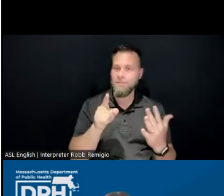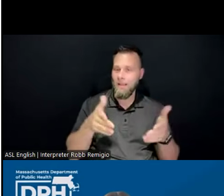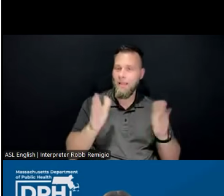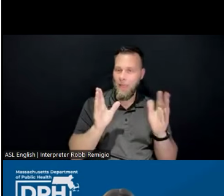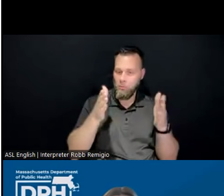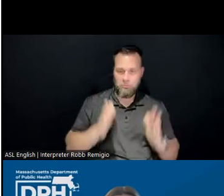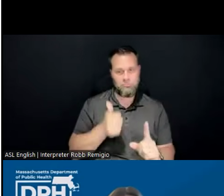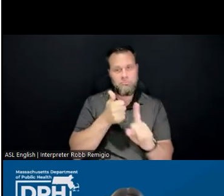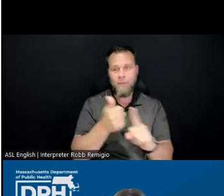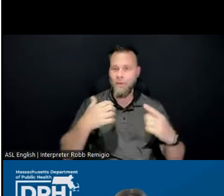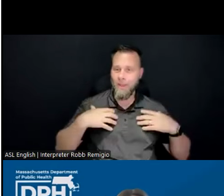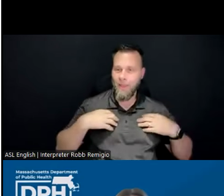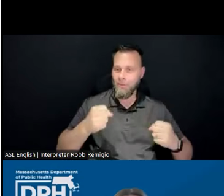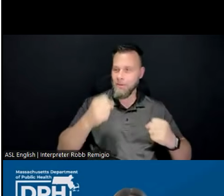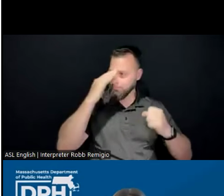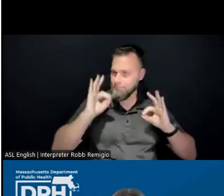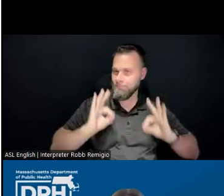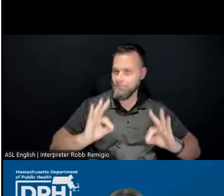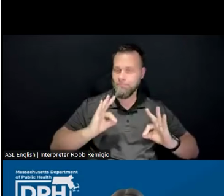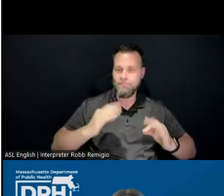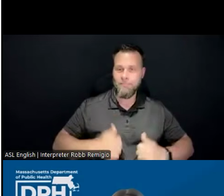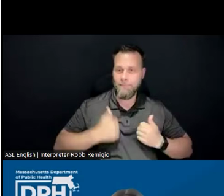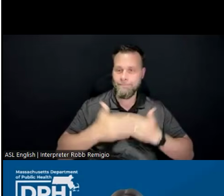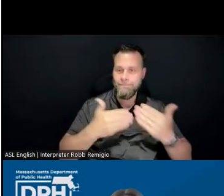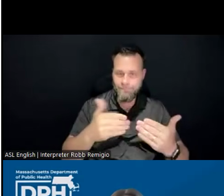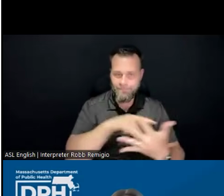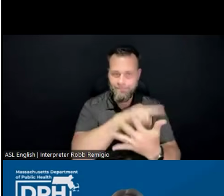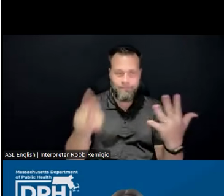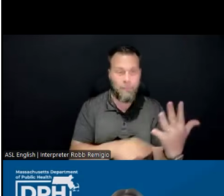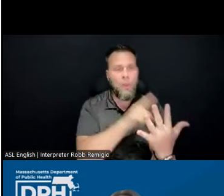lot of words, so I'm not going to read this one out, but it is going to be sent out in the